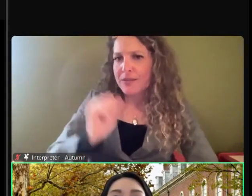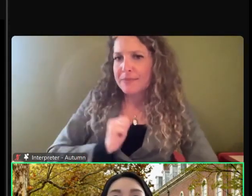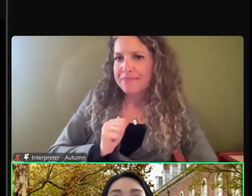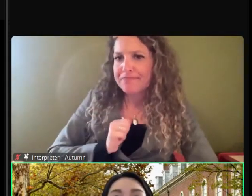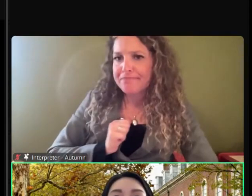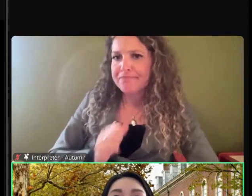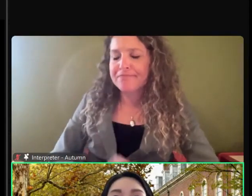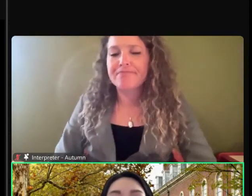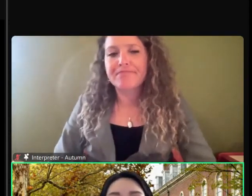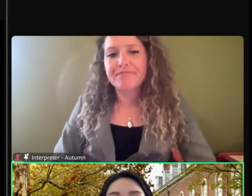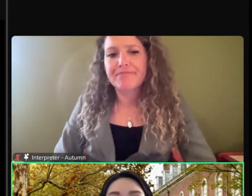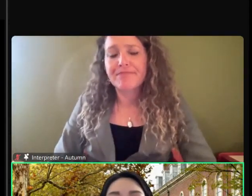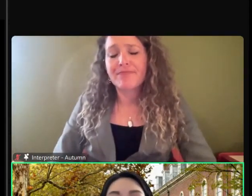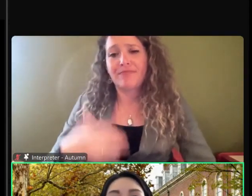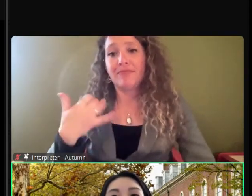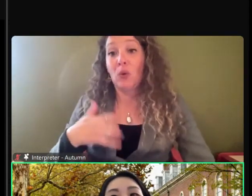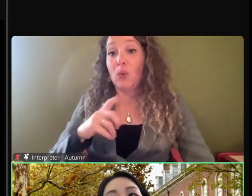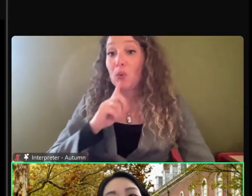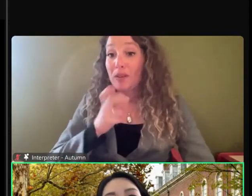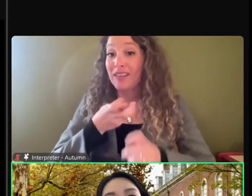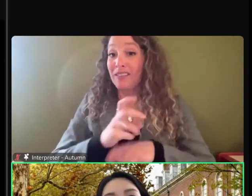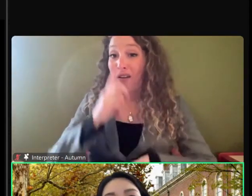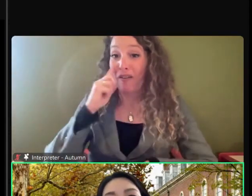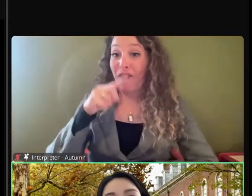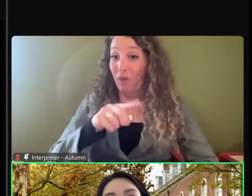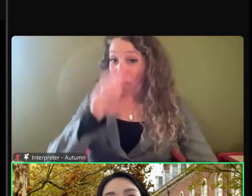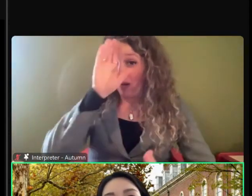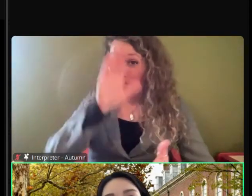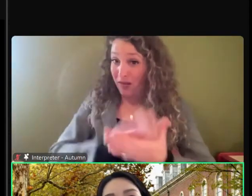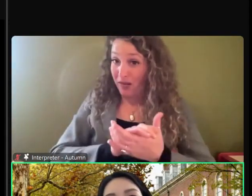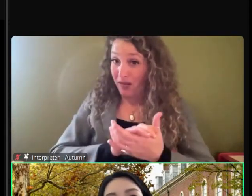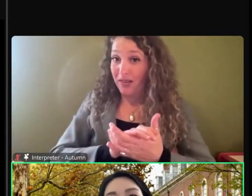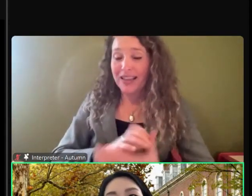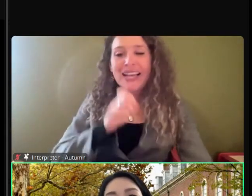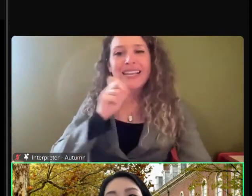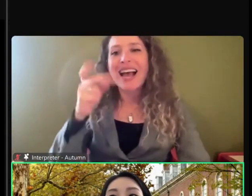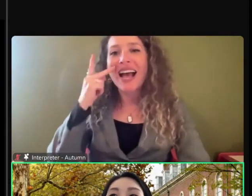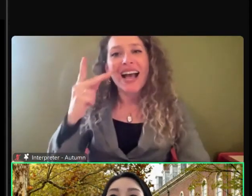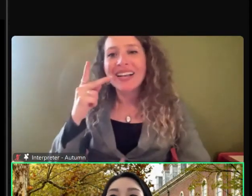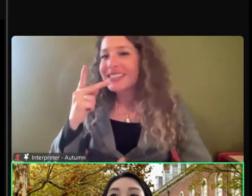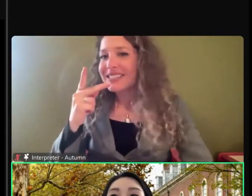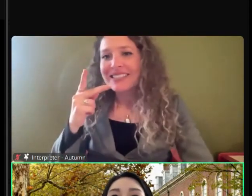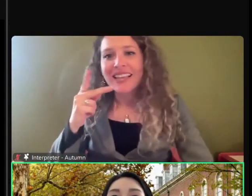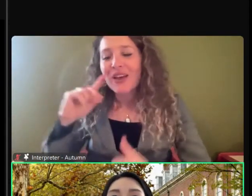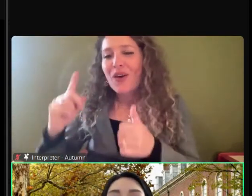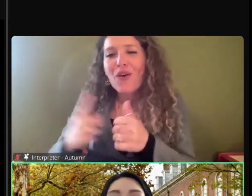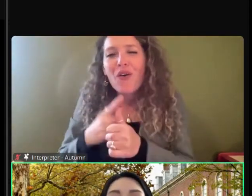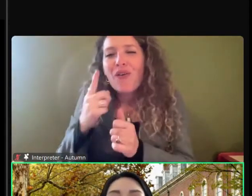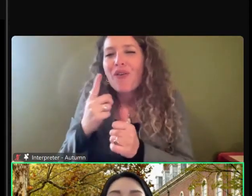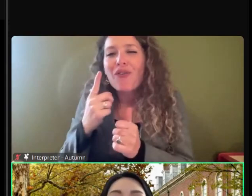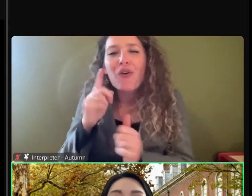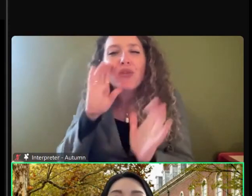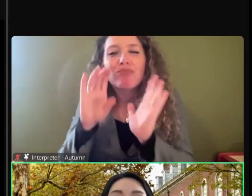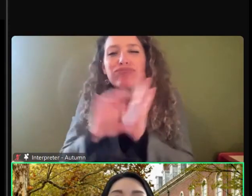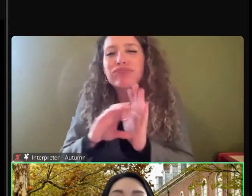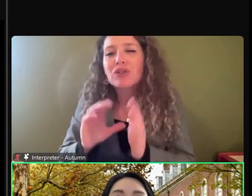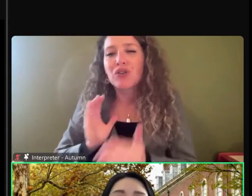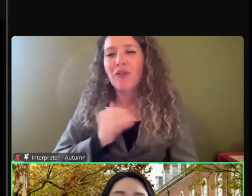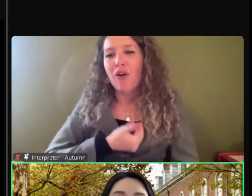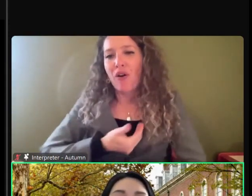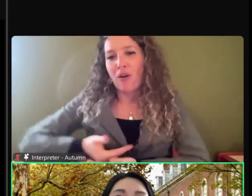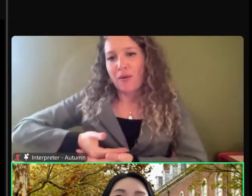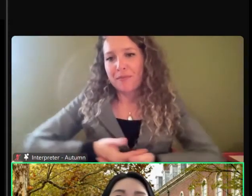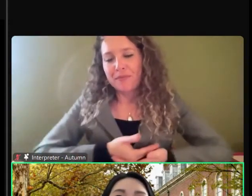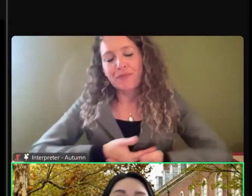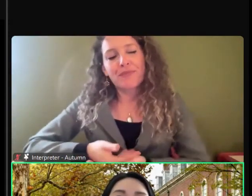how difficult it must be for him not to be able to see this first glimpse of our child. So